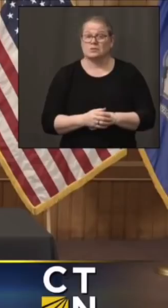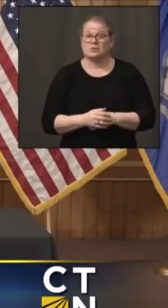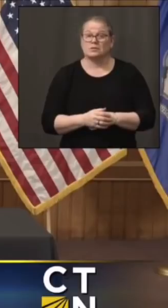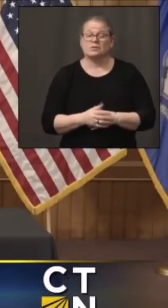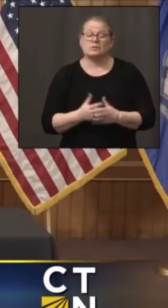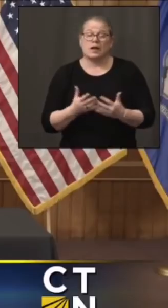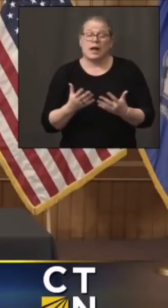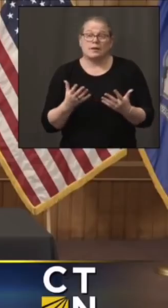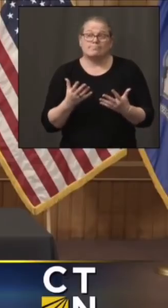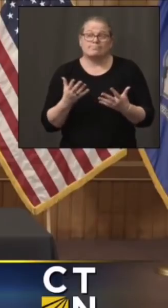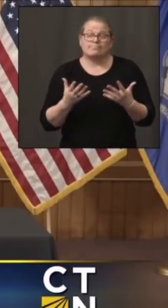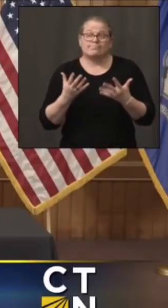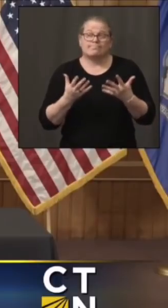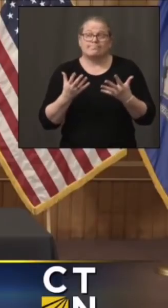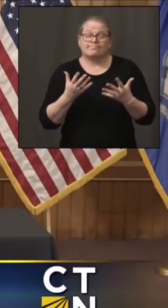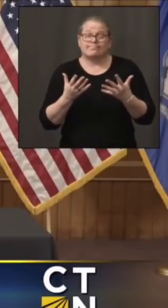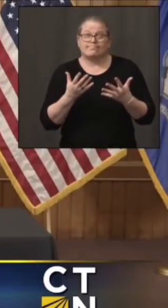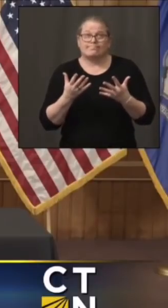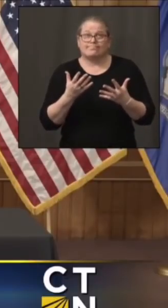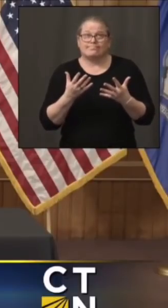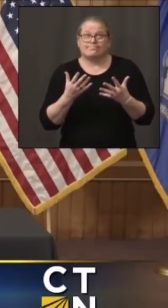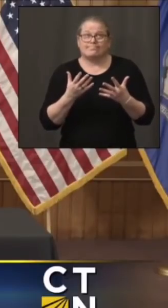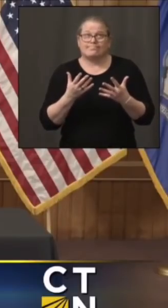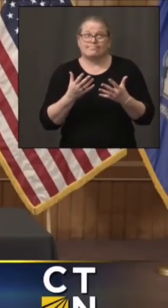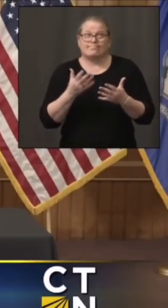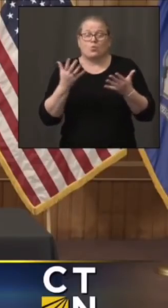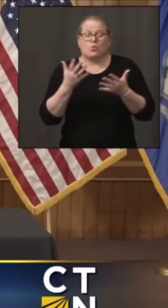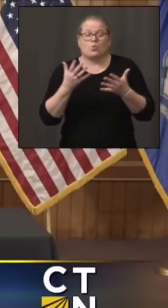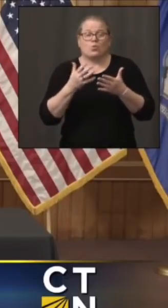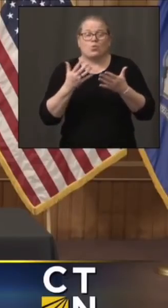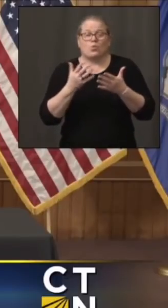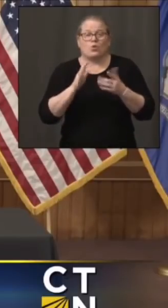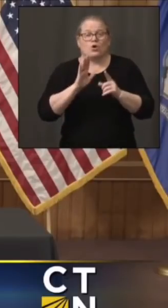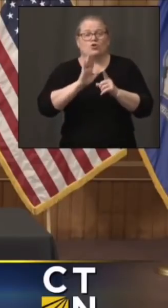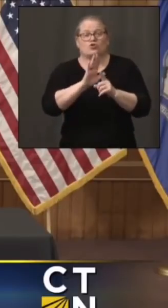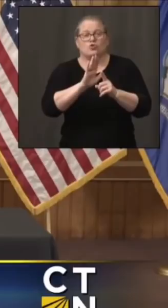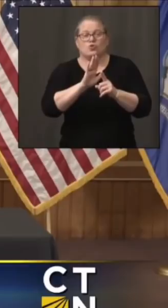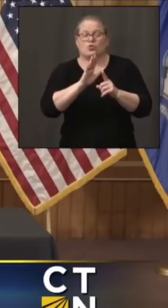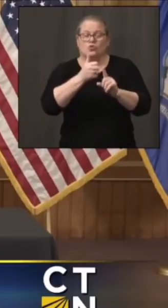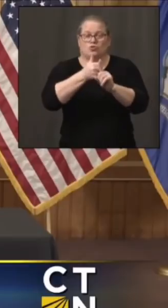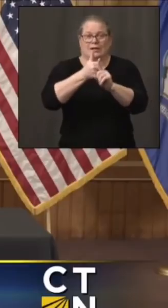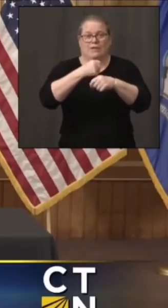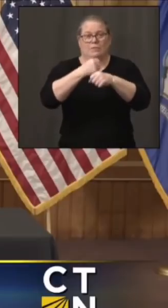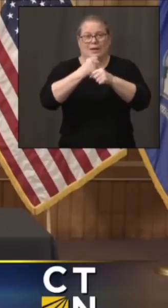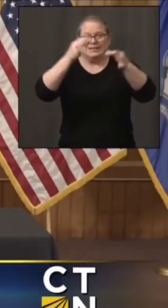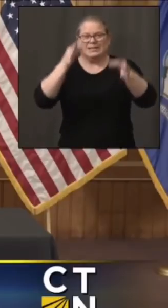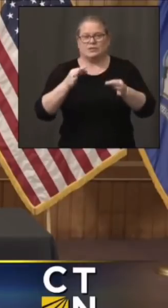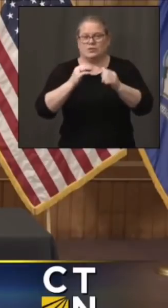will guide your decision making, particularly if you decide to